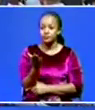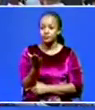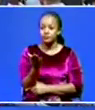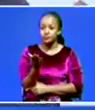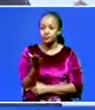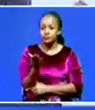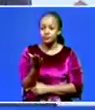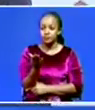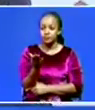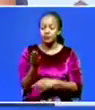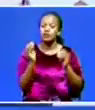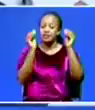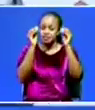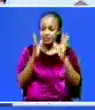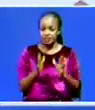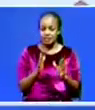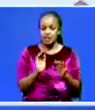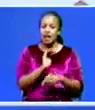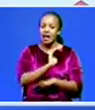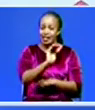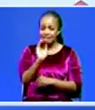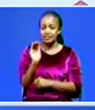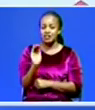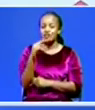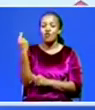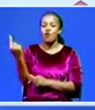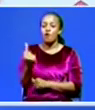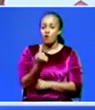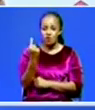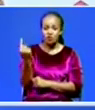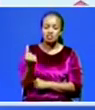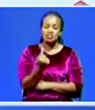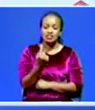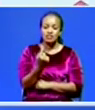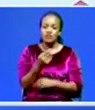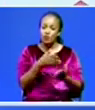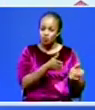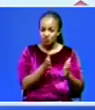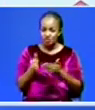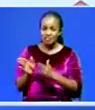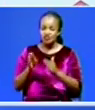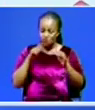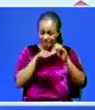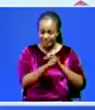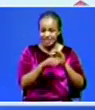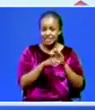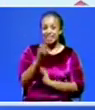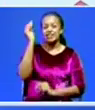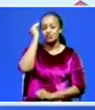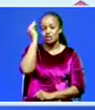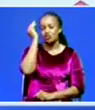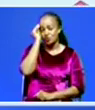else but an opportunity to access education like any other child.